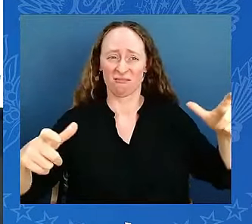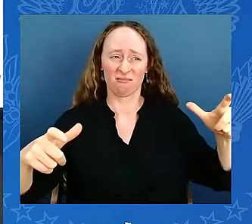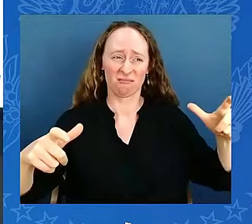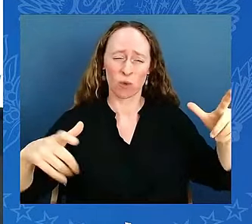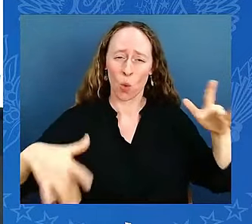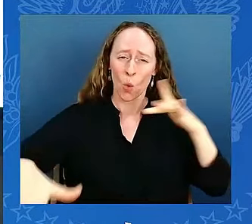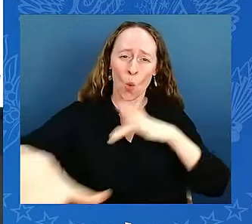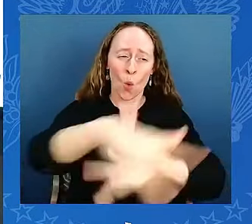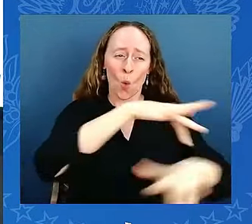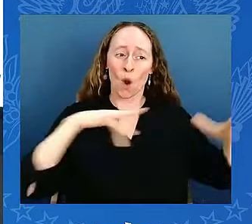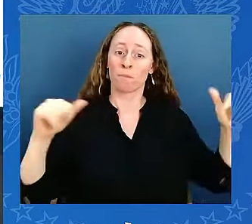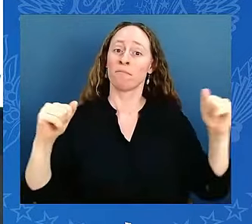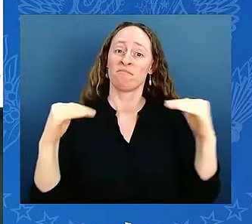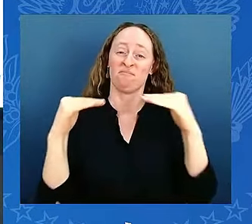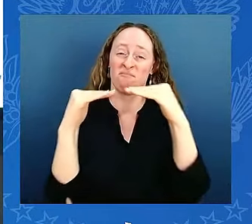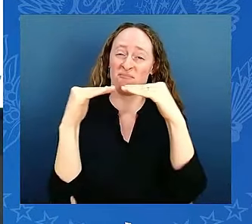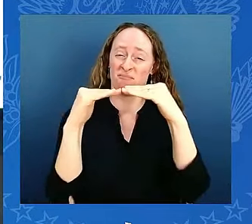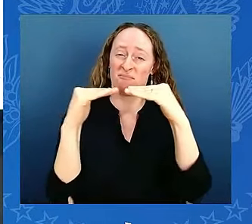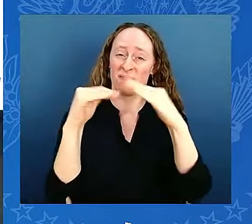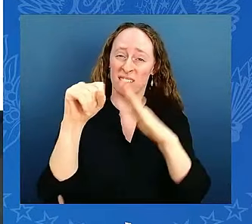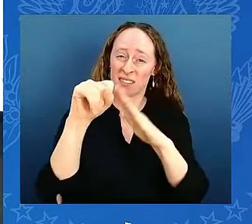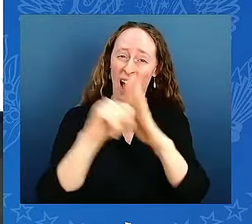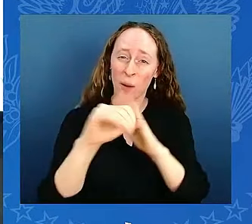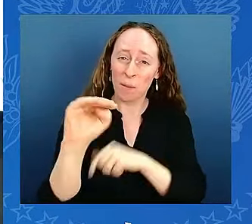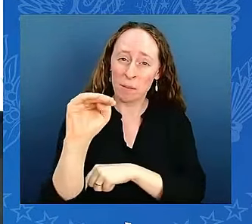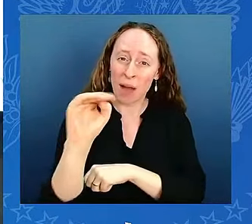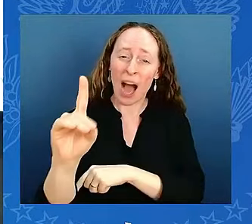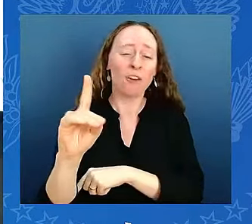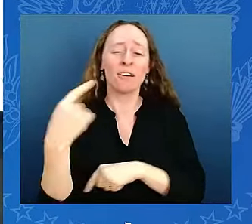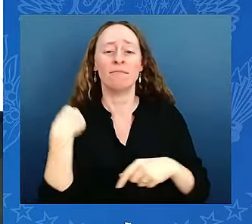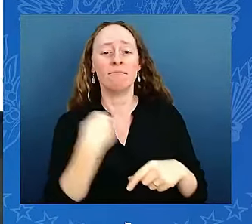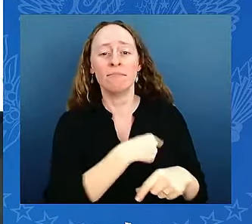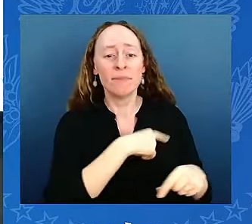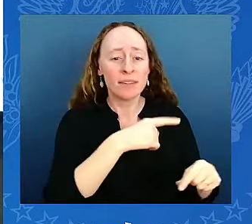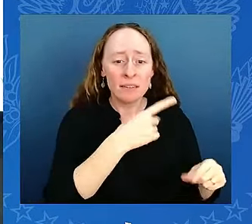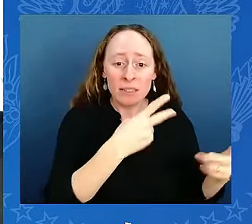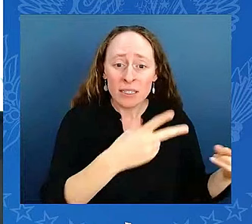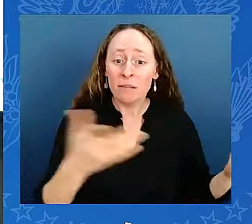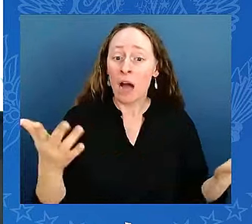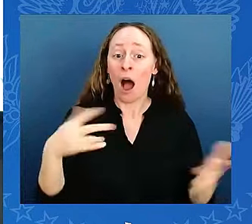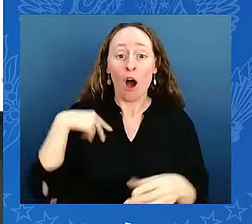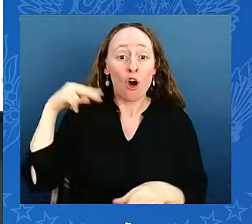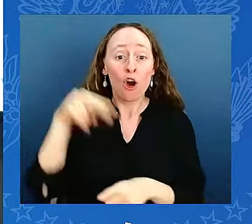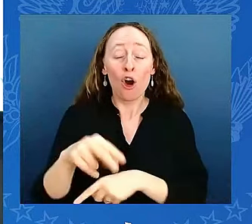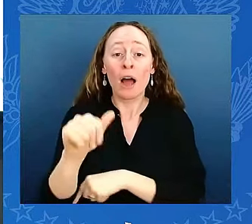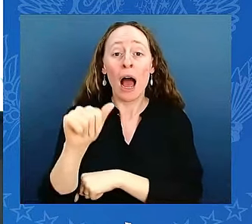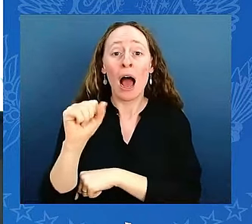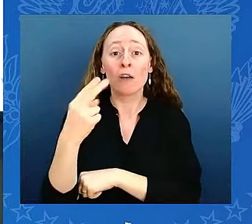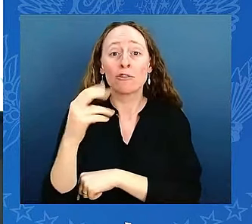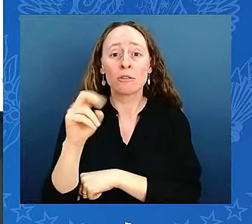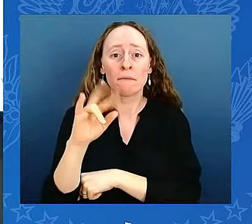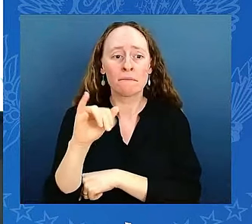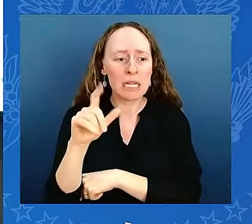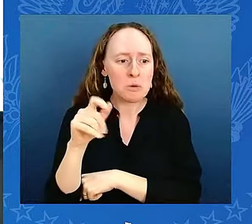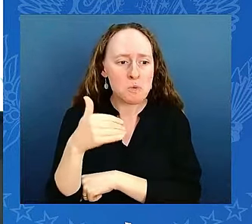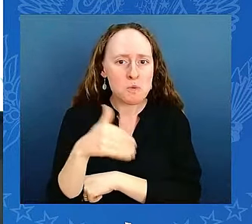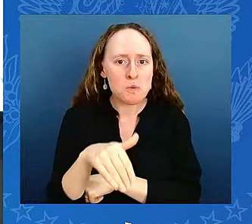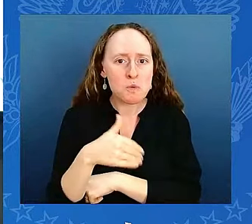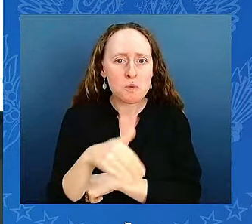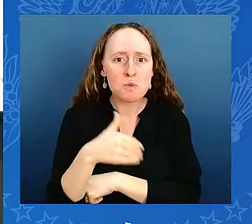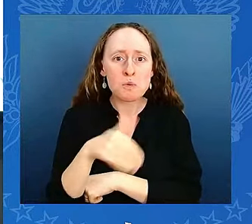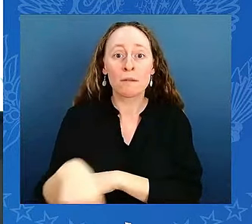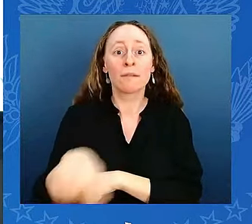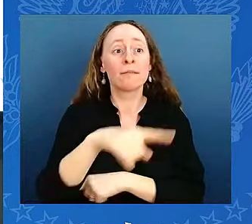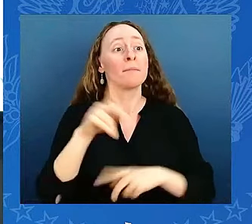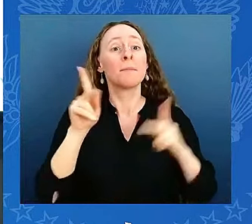looking at Asheville and just imagining what it must have been like sitting along those rivers and streams as all that rain came down, 19 inches of